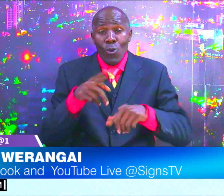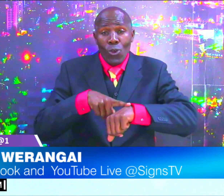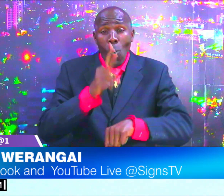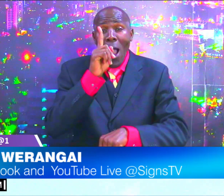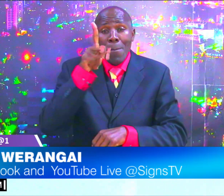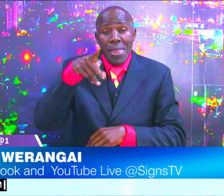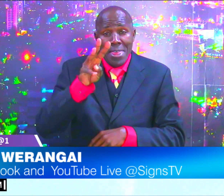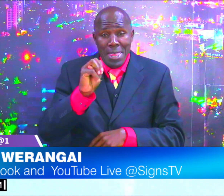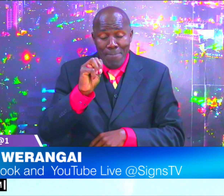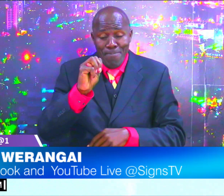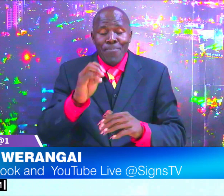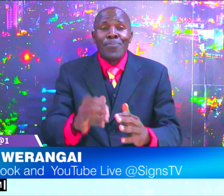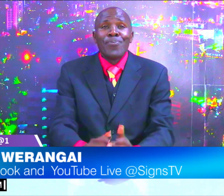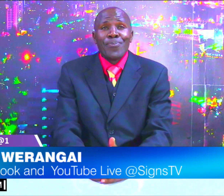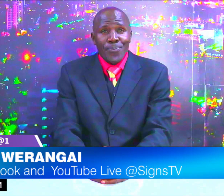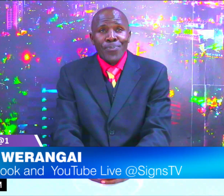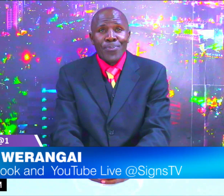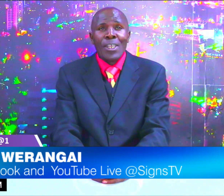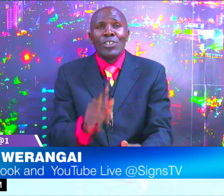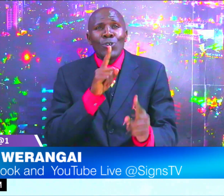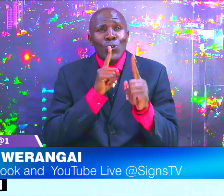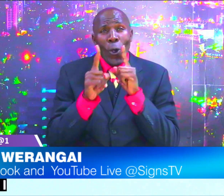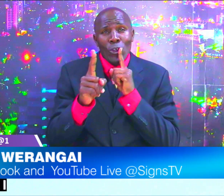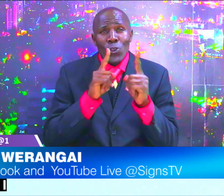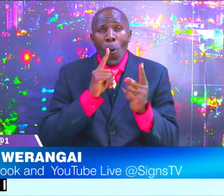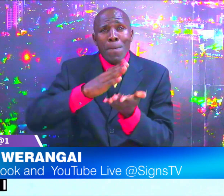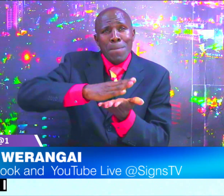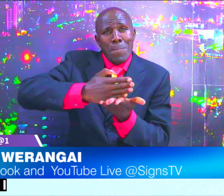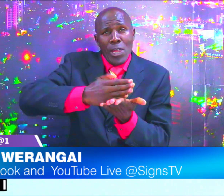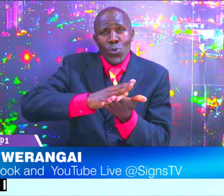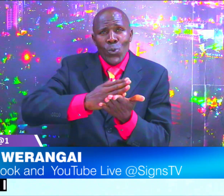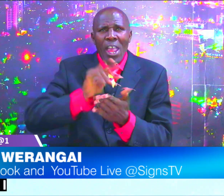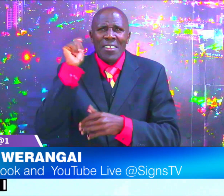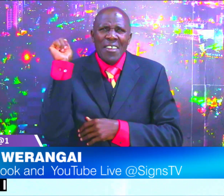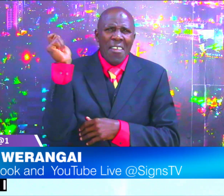language interpreter voicing Esther Kendi. Welcome to the 1 p.m. news.